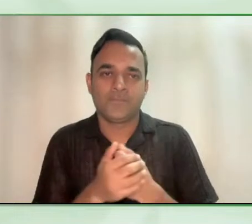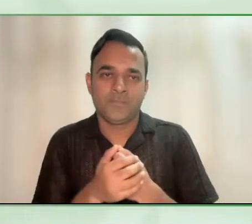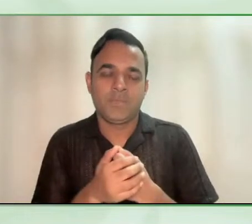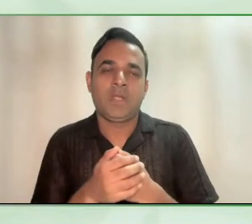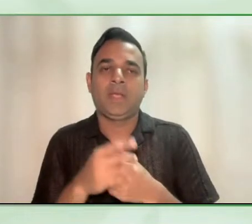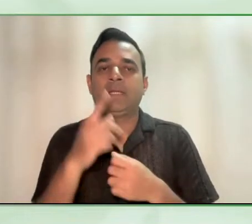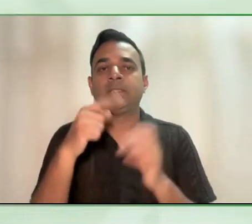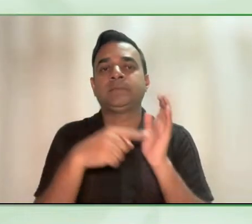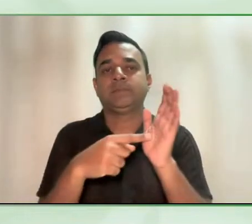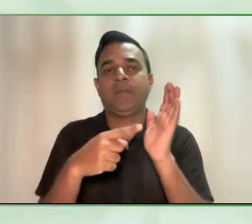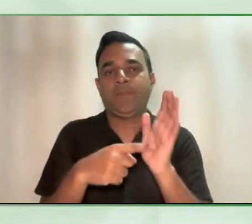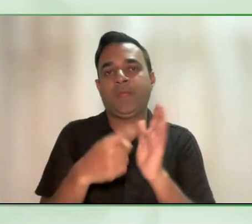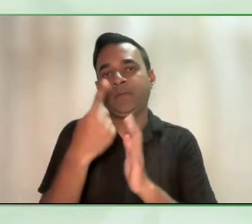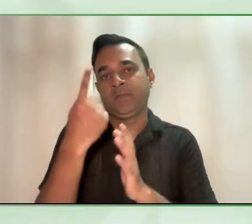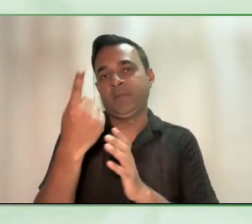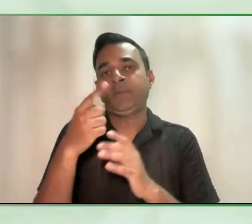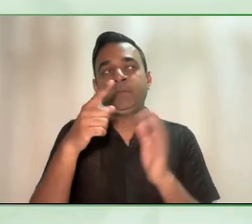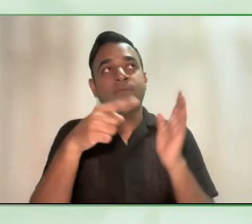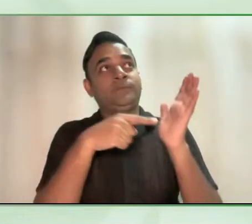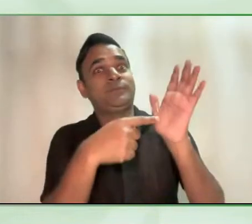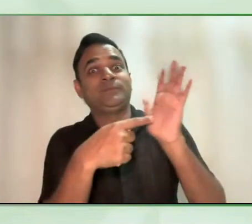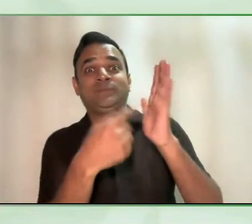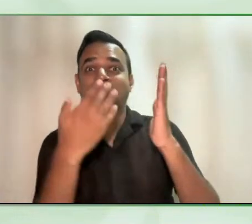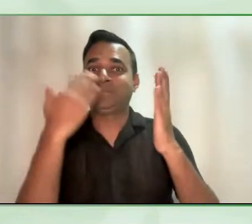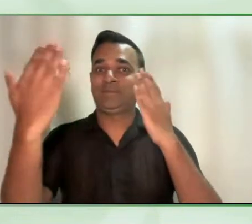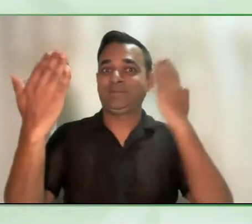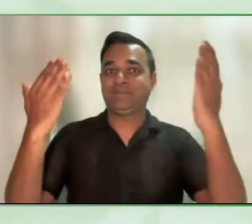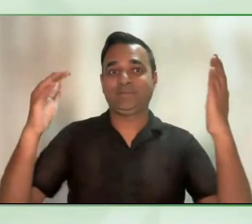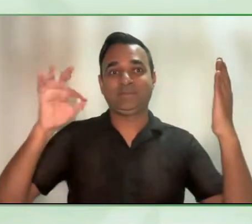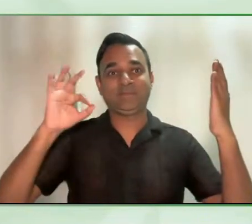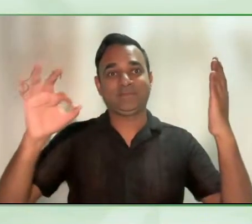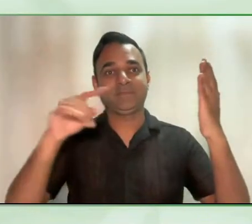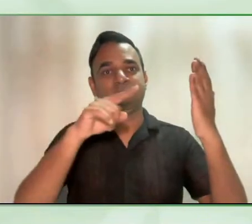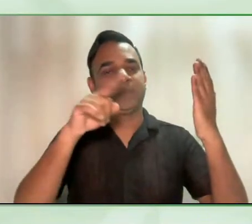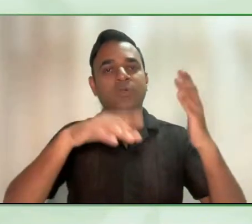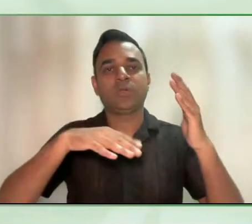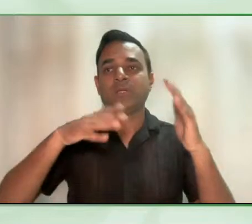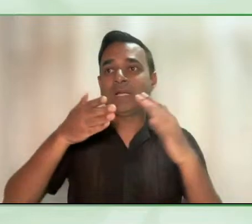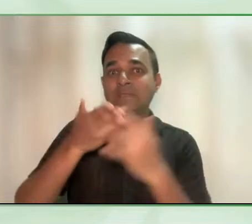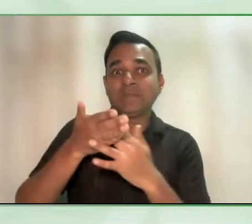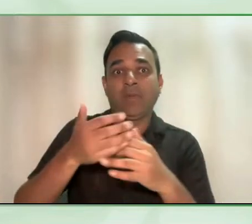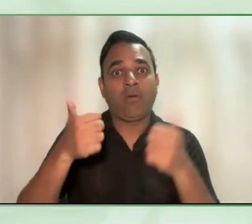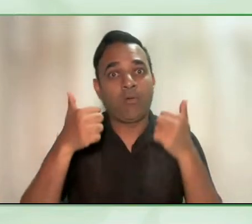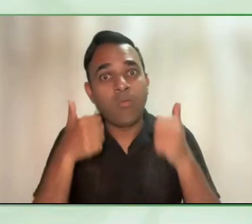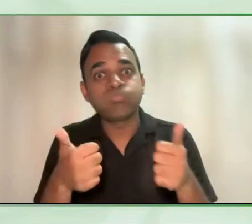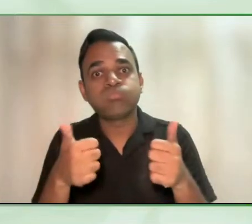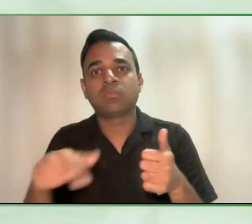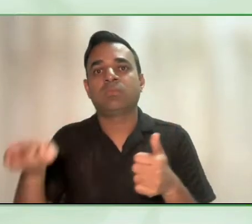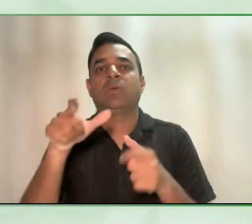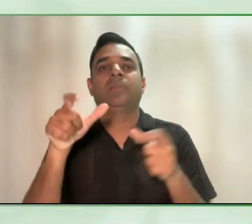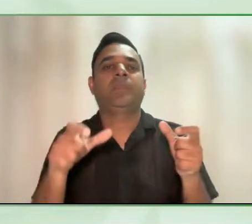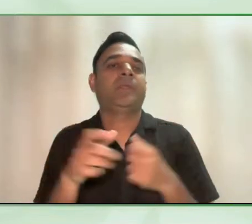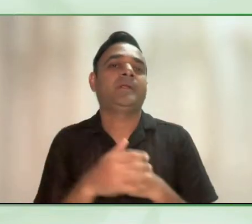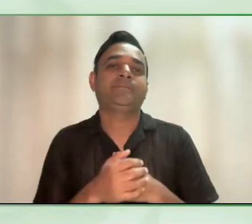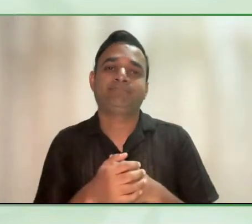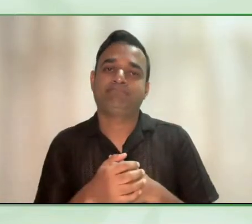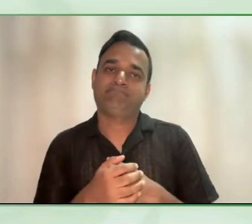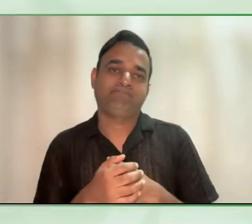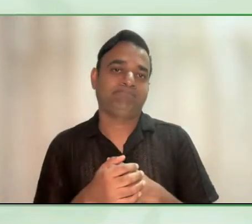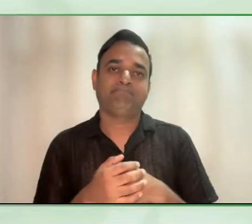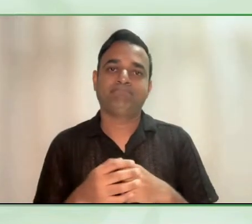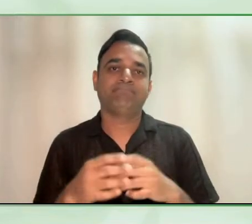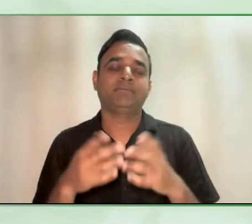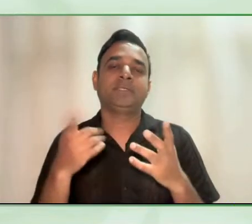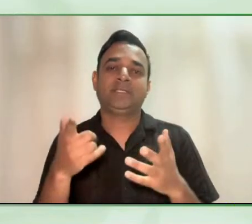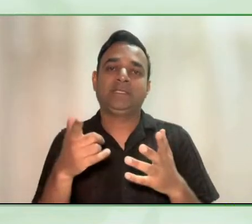barriers to bridge those gaps. And that work is happening. So I just want to recognize that this is, I'm one project of